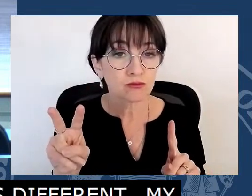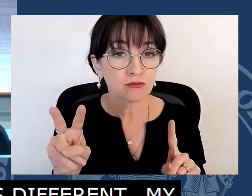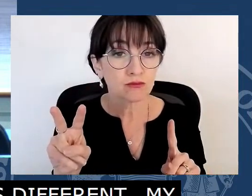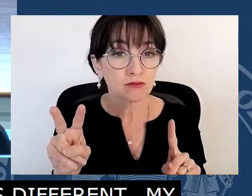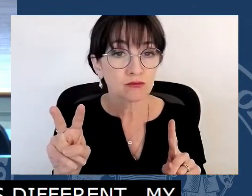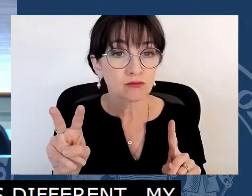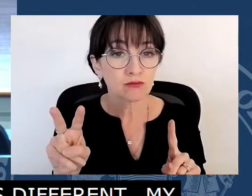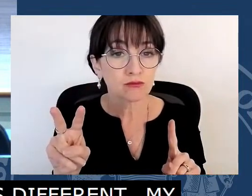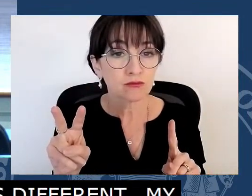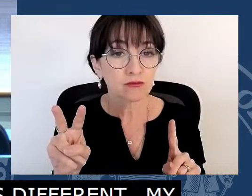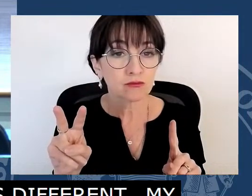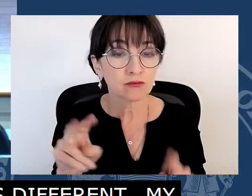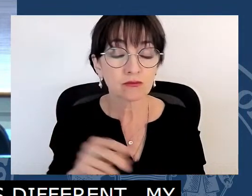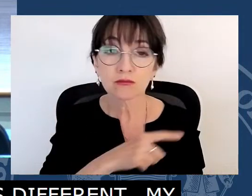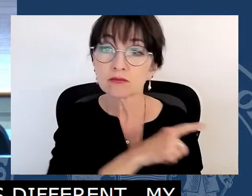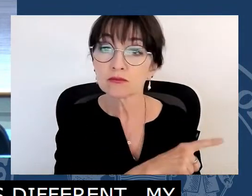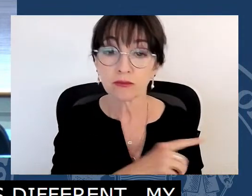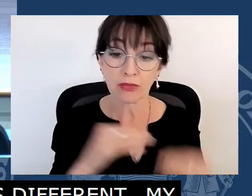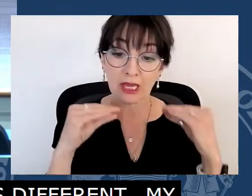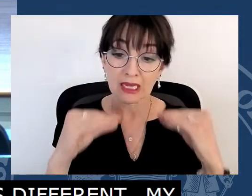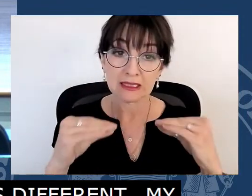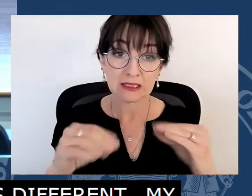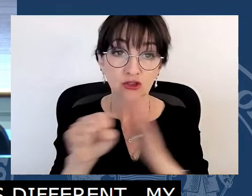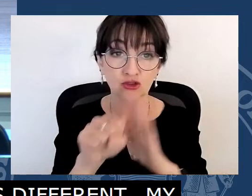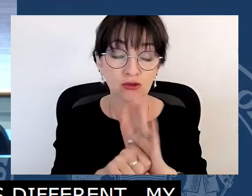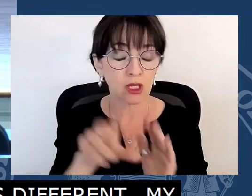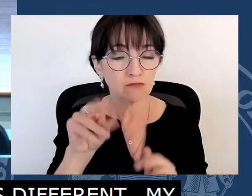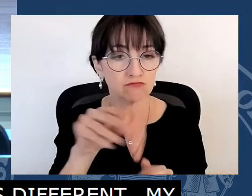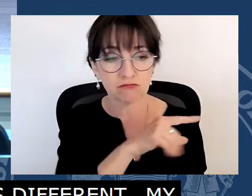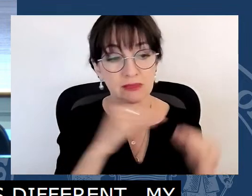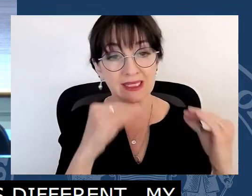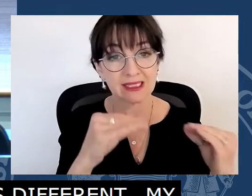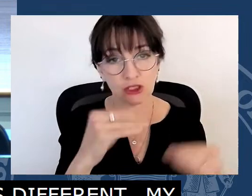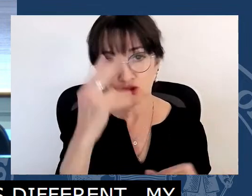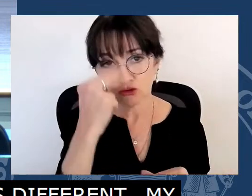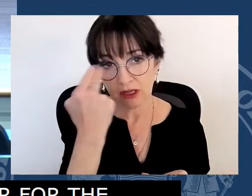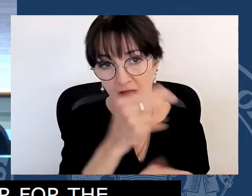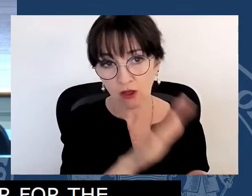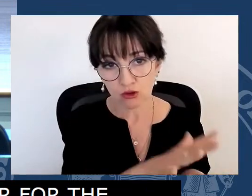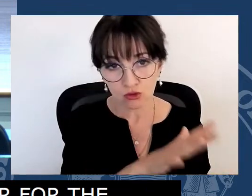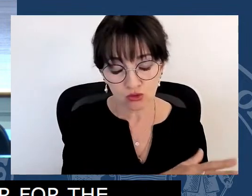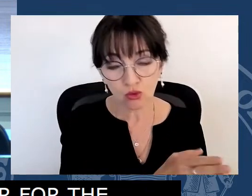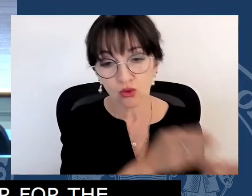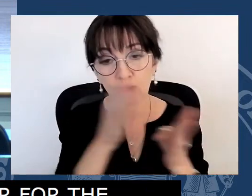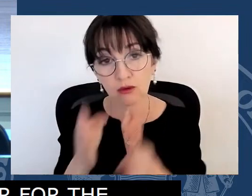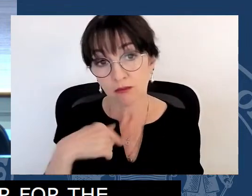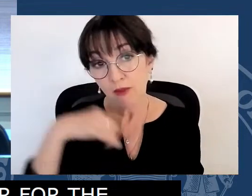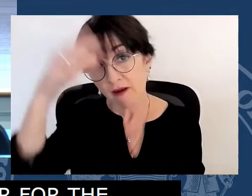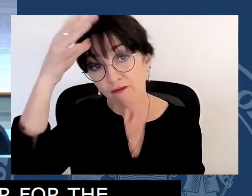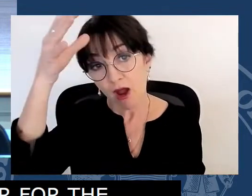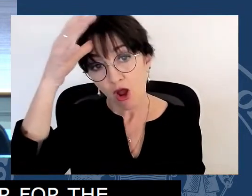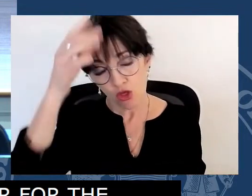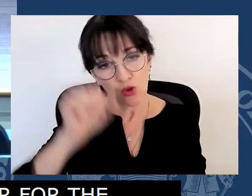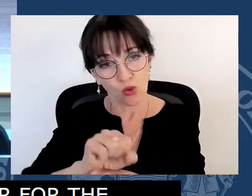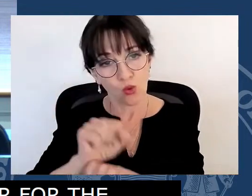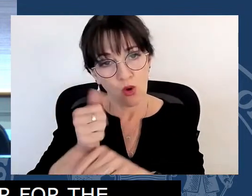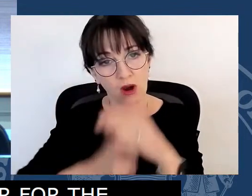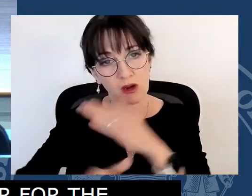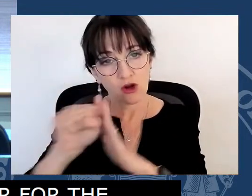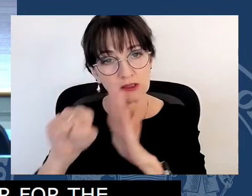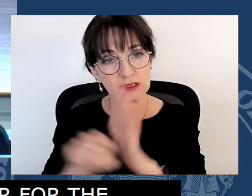wasn't a teacher for the state. She taught at a Catholic school. My father worked as a teacher for the state and an educator for the